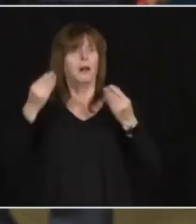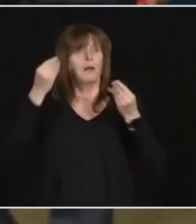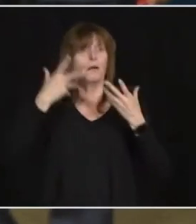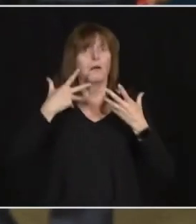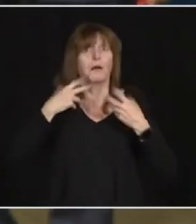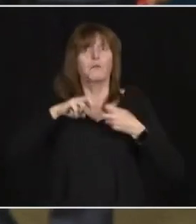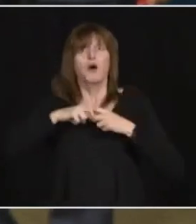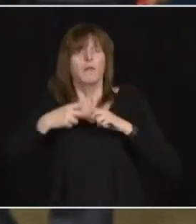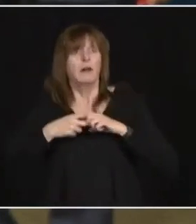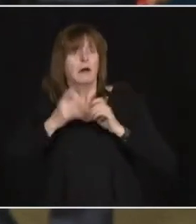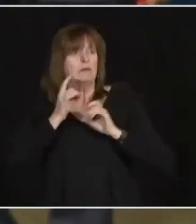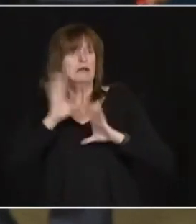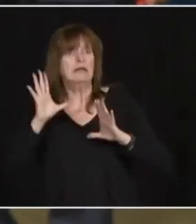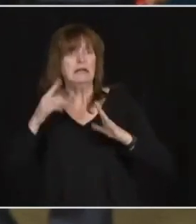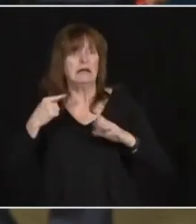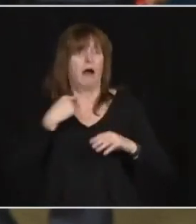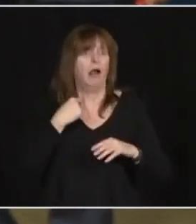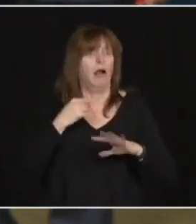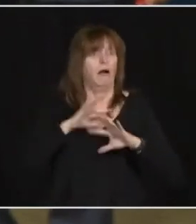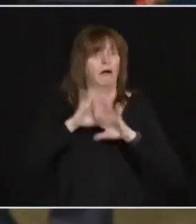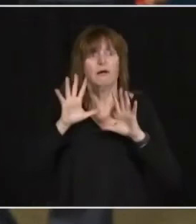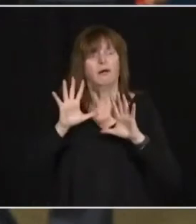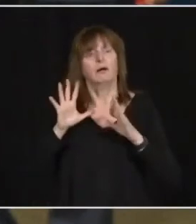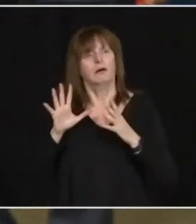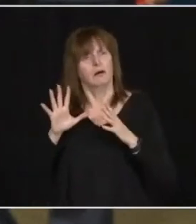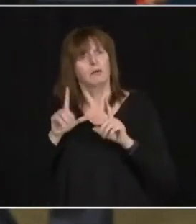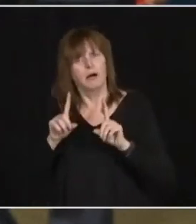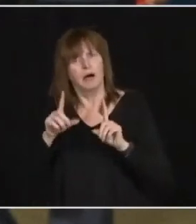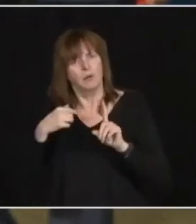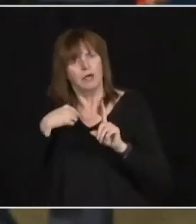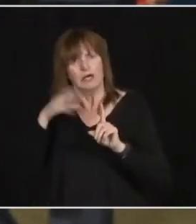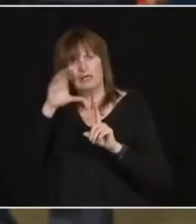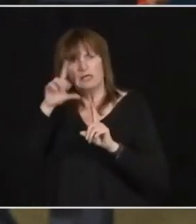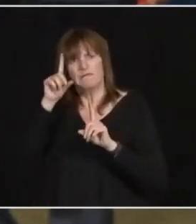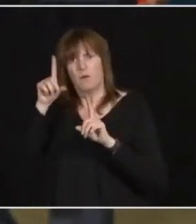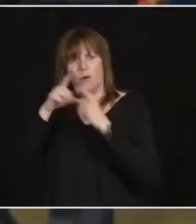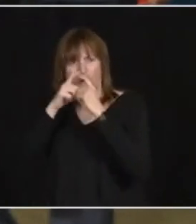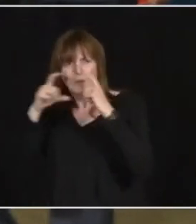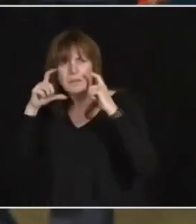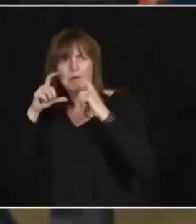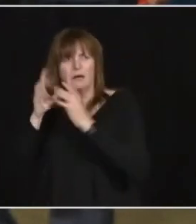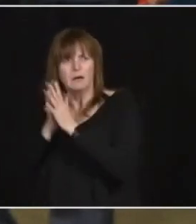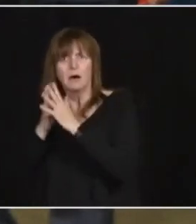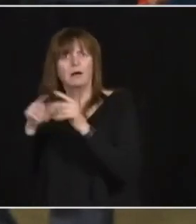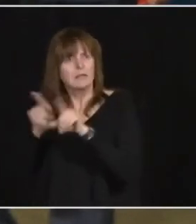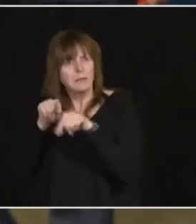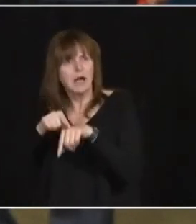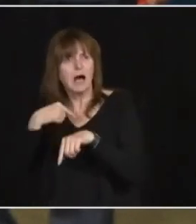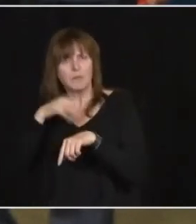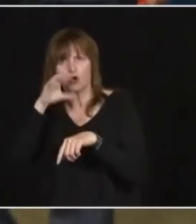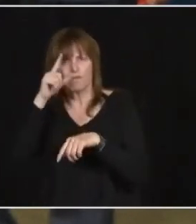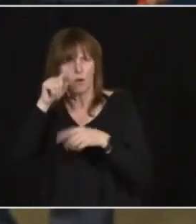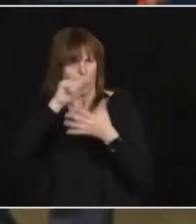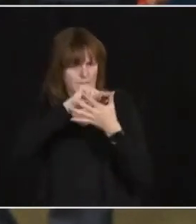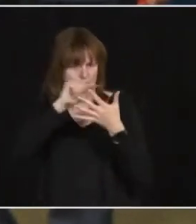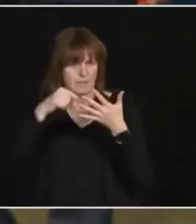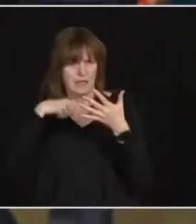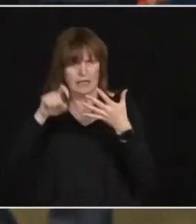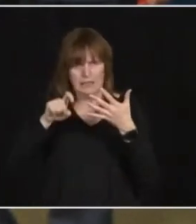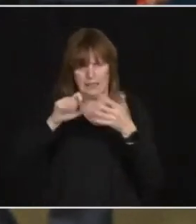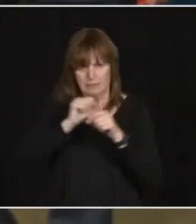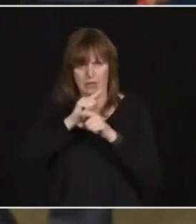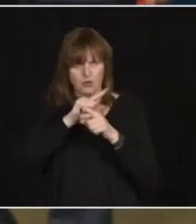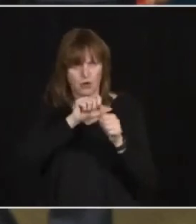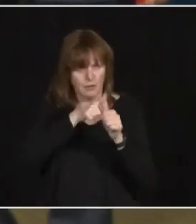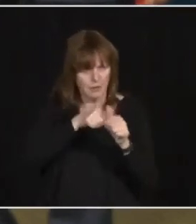seeking personal protective equipment everywhere, we're also seeking these chief ingredients as well to make sure that the medications